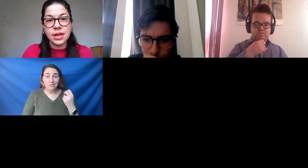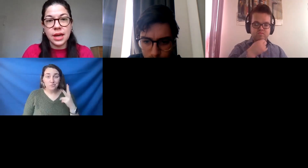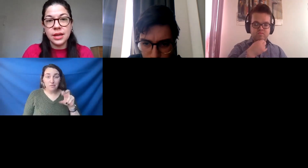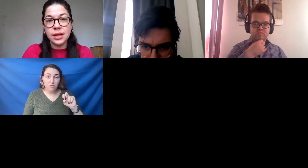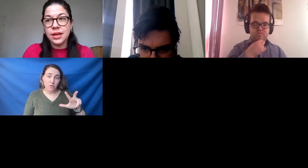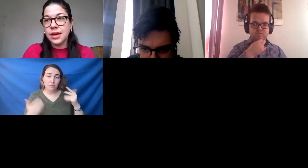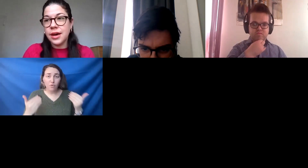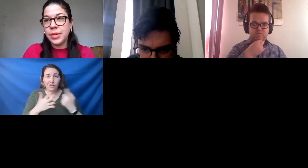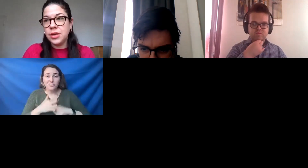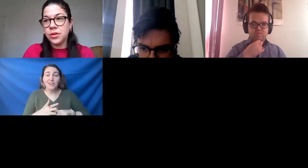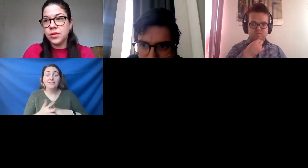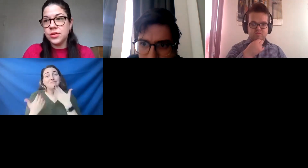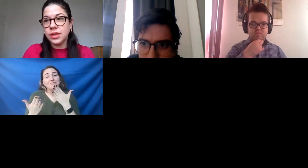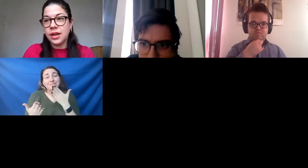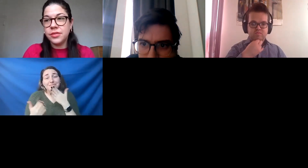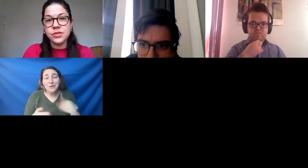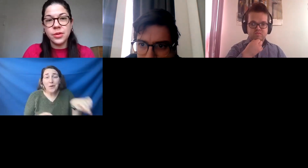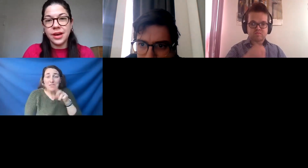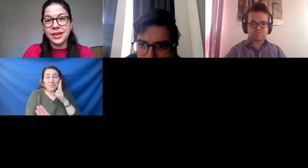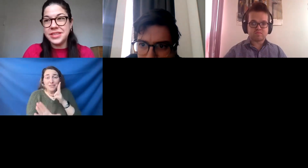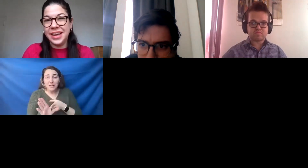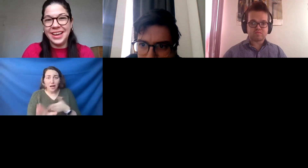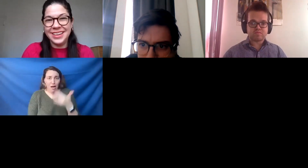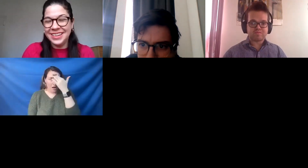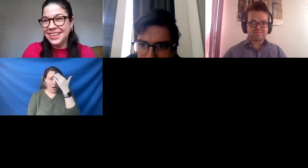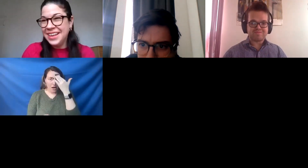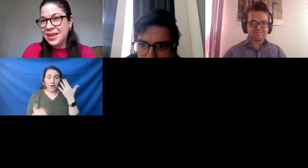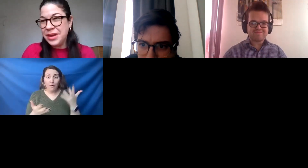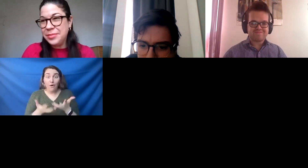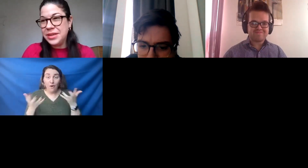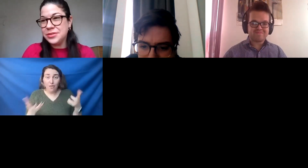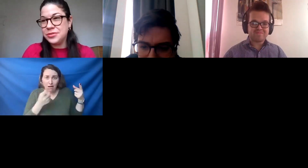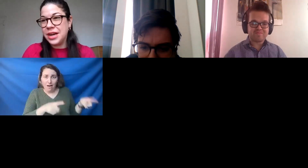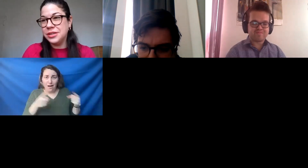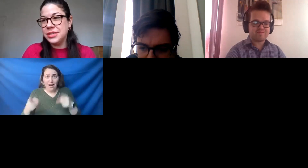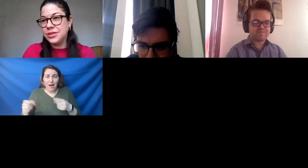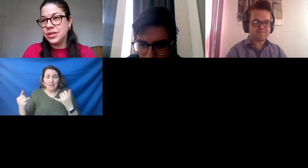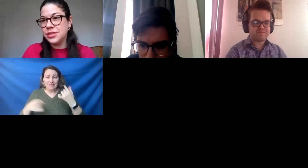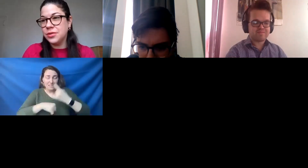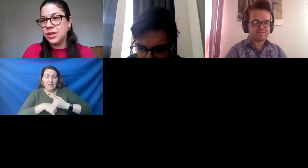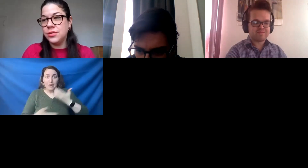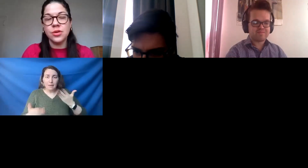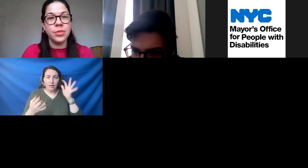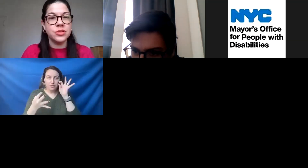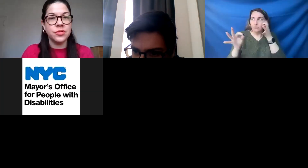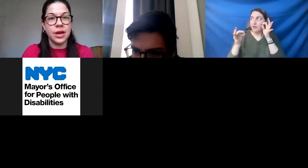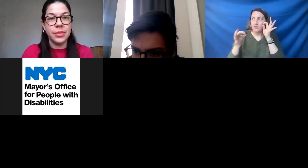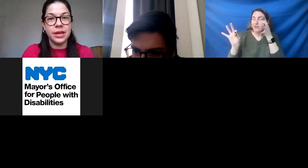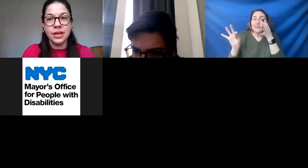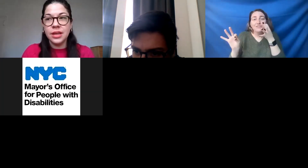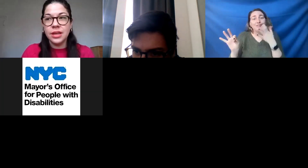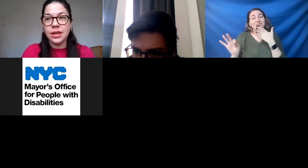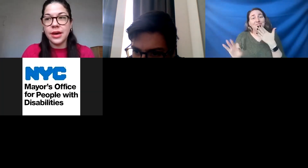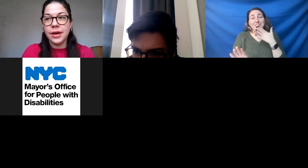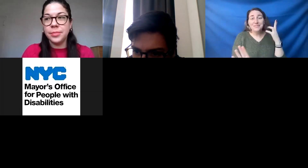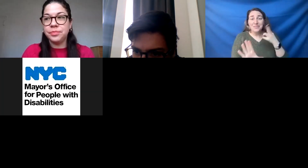joining us today. I know that there's a lot of things going on today that may be distracting your attention, so thank you so much for